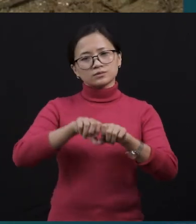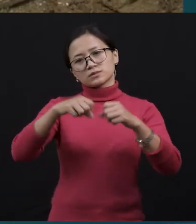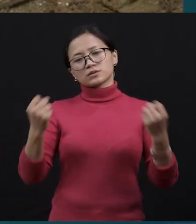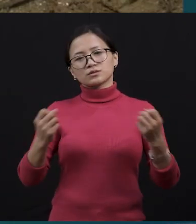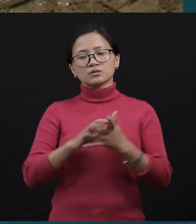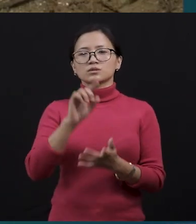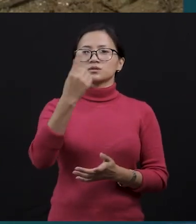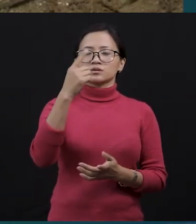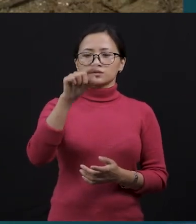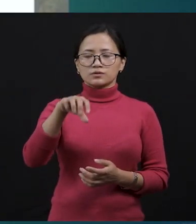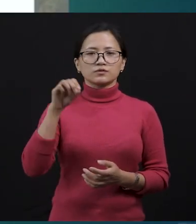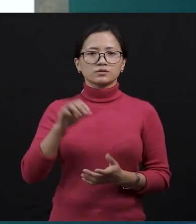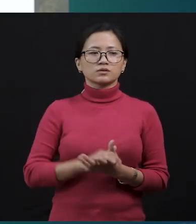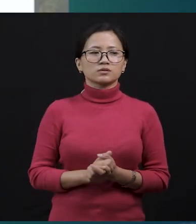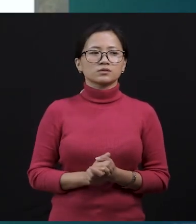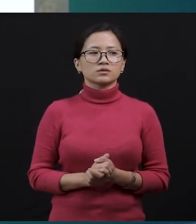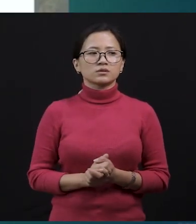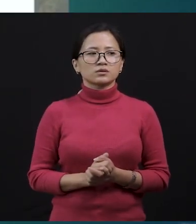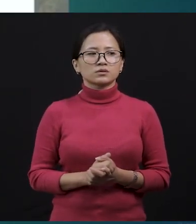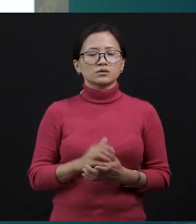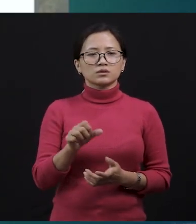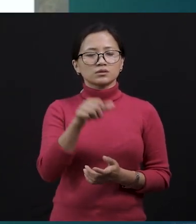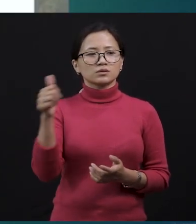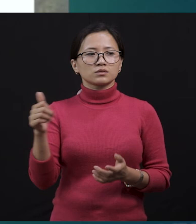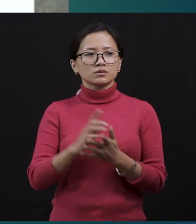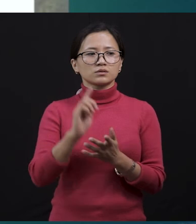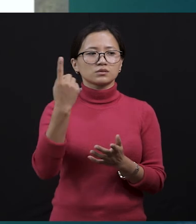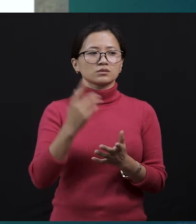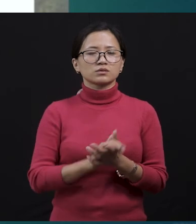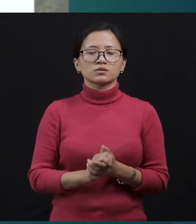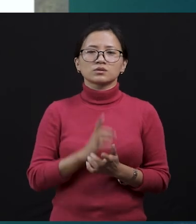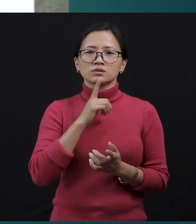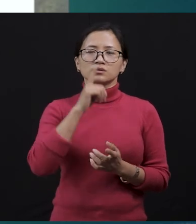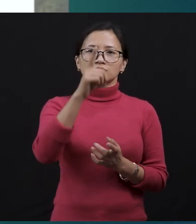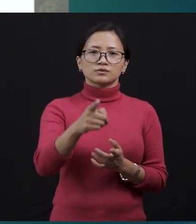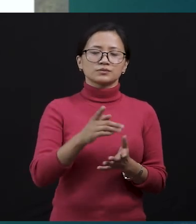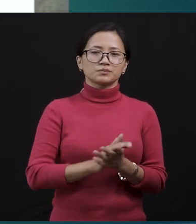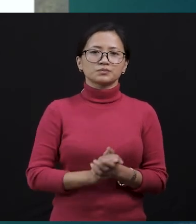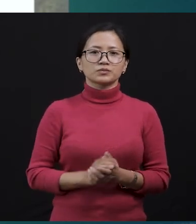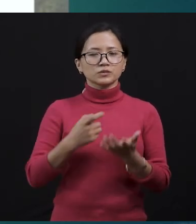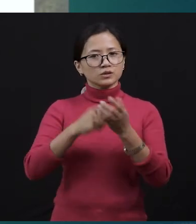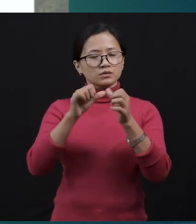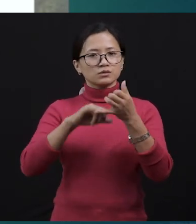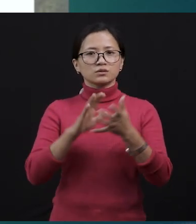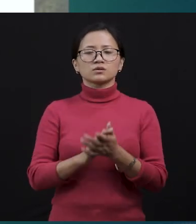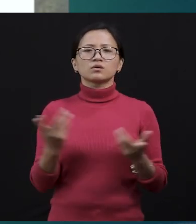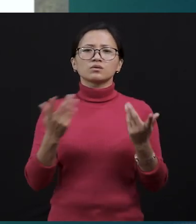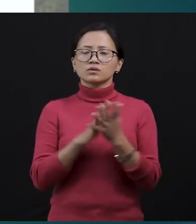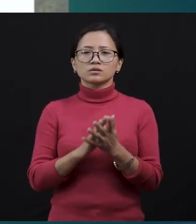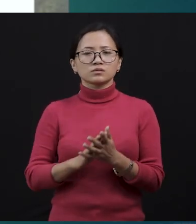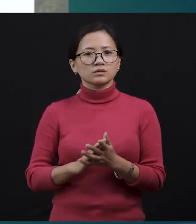thing that they found again. So another one, this is just an extra information. The reason why the spaceship